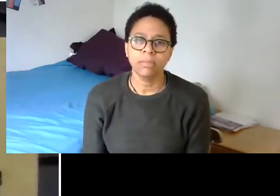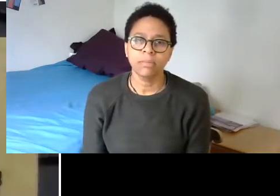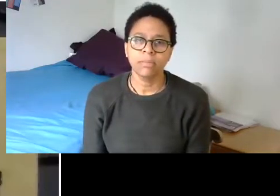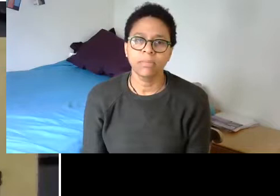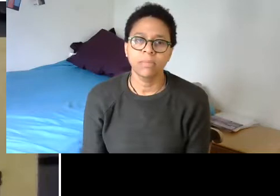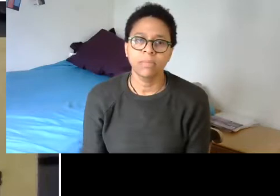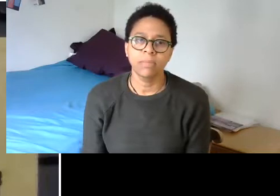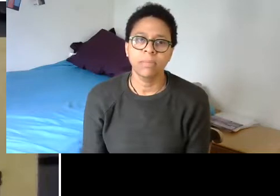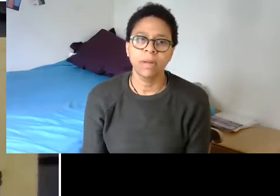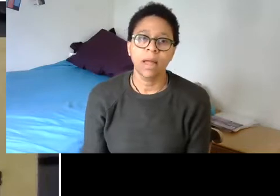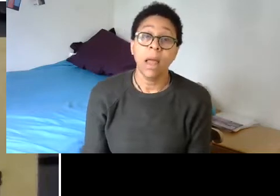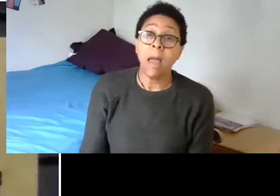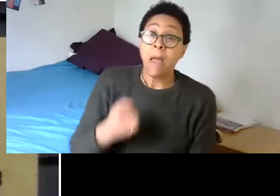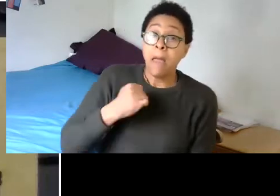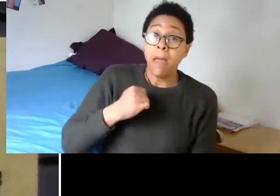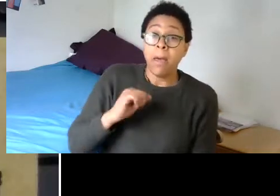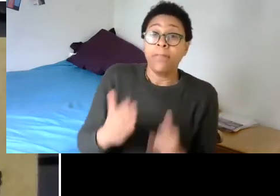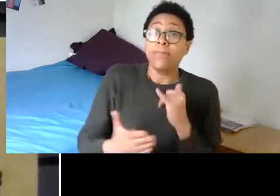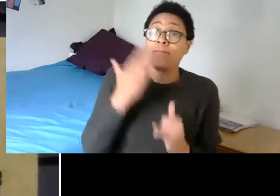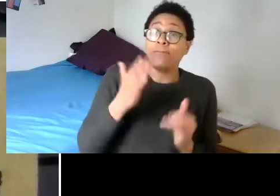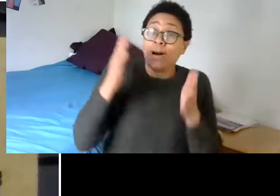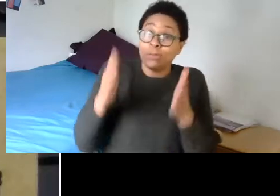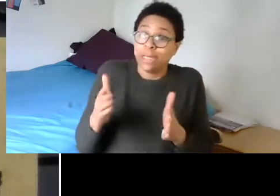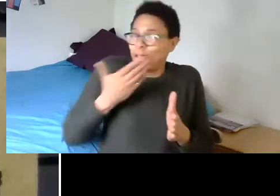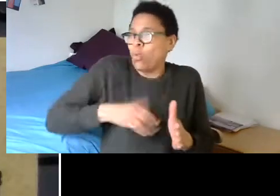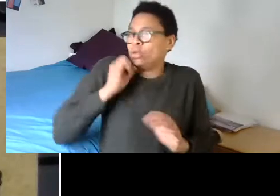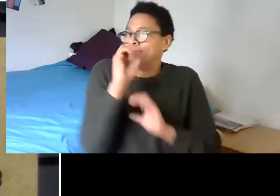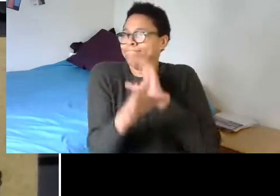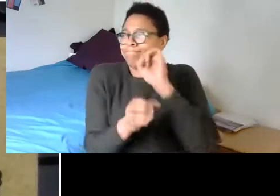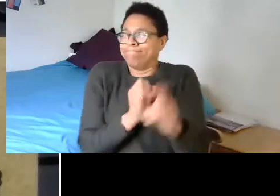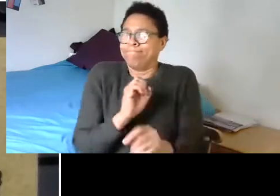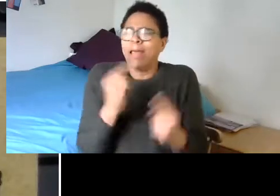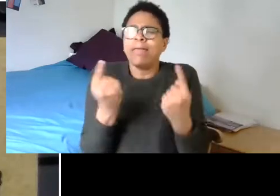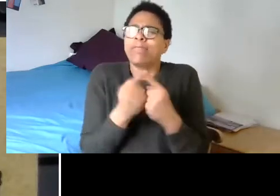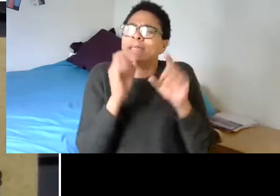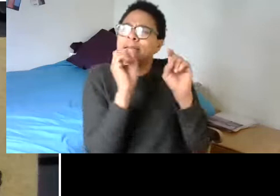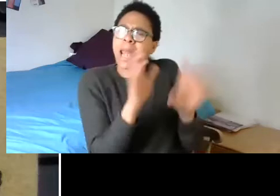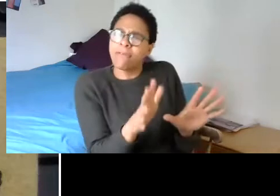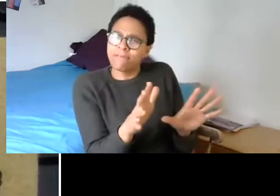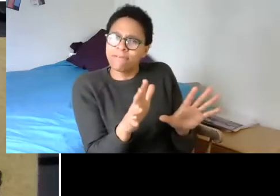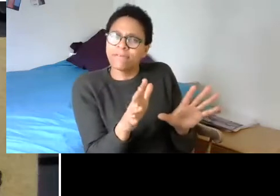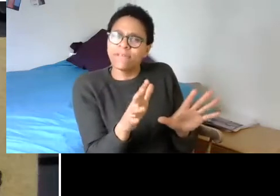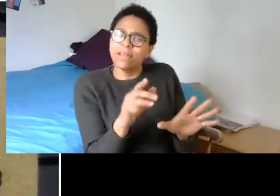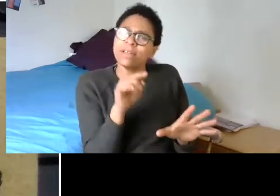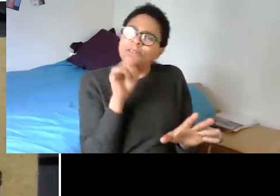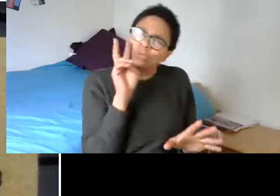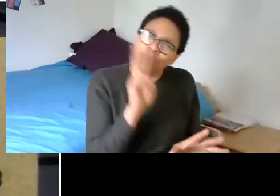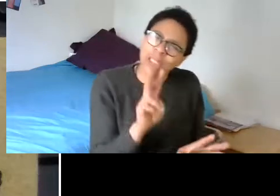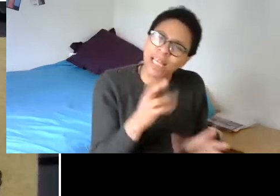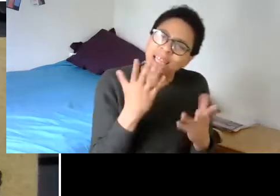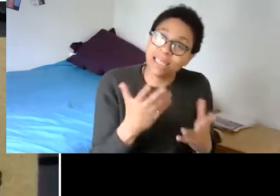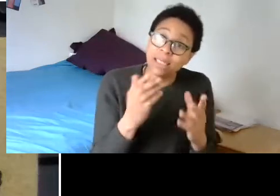In my final section, I want to talk about things left behind. Here we have an image of a small brown envelope we found in one of the